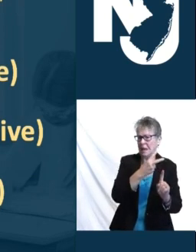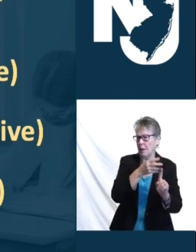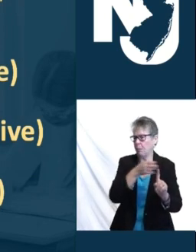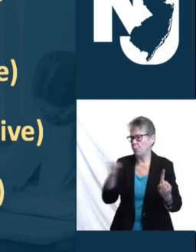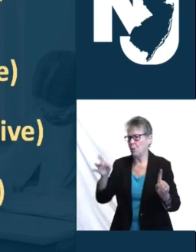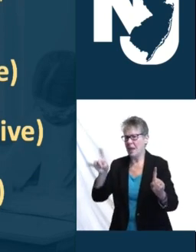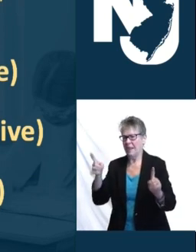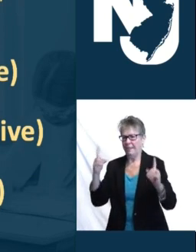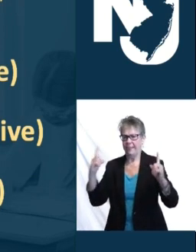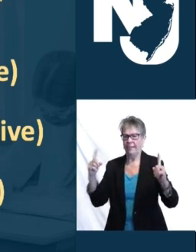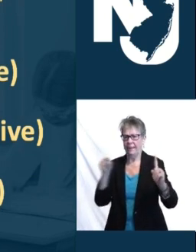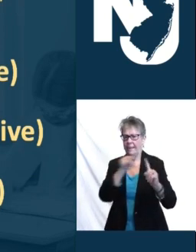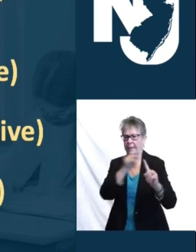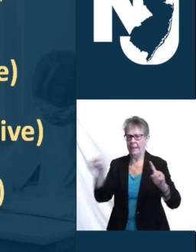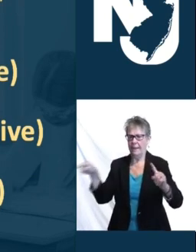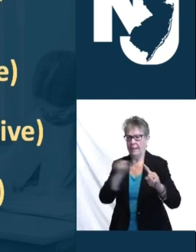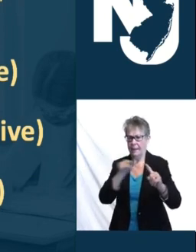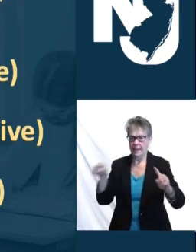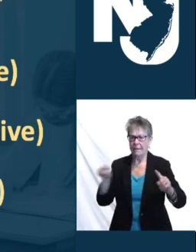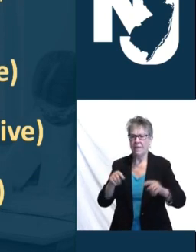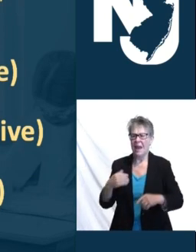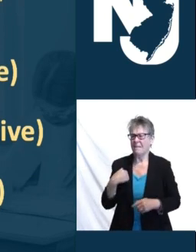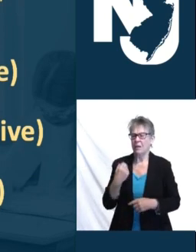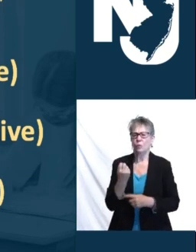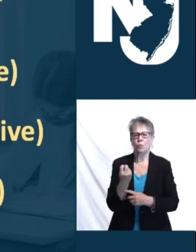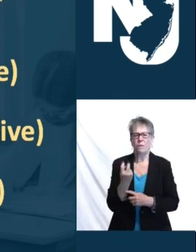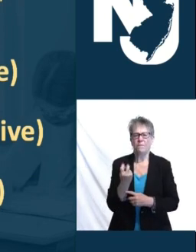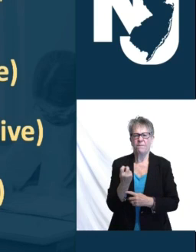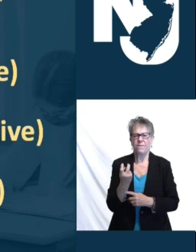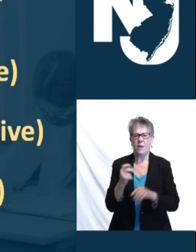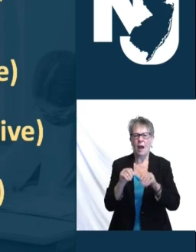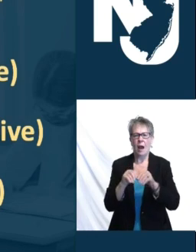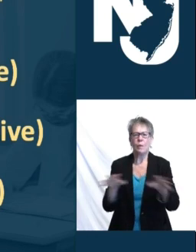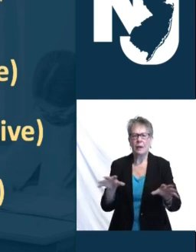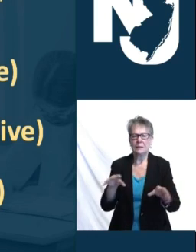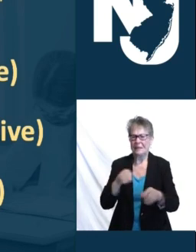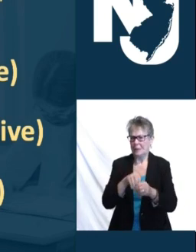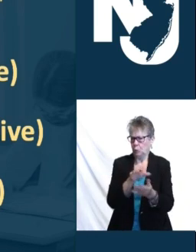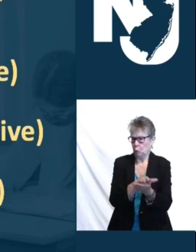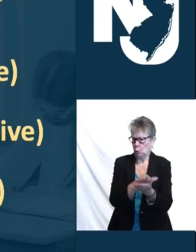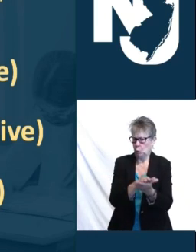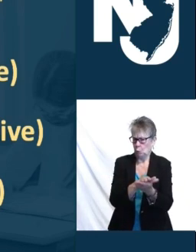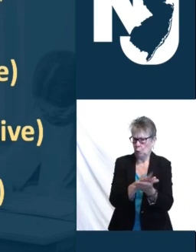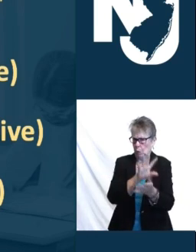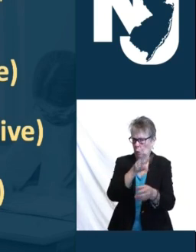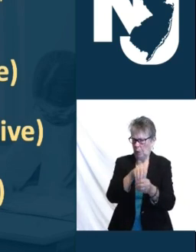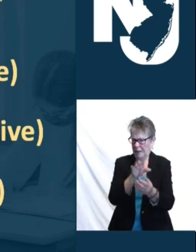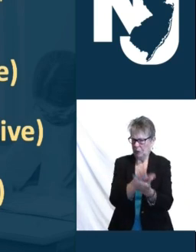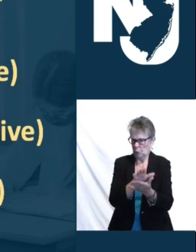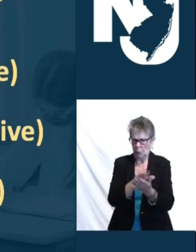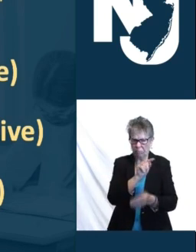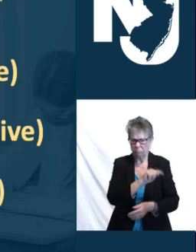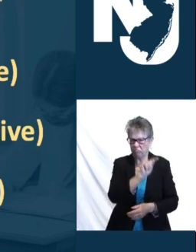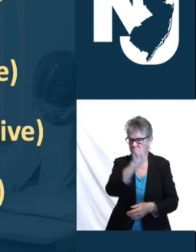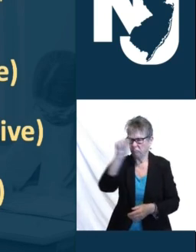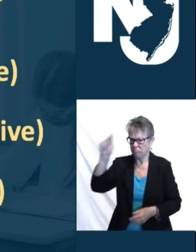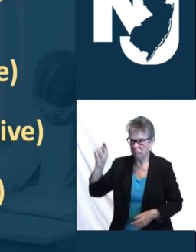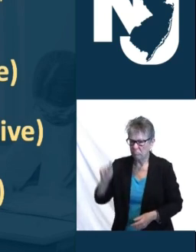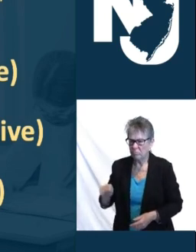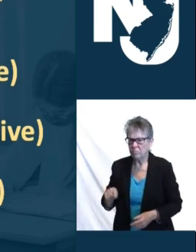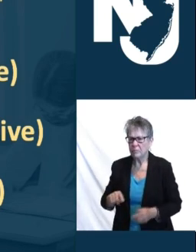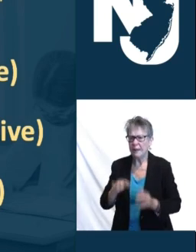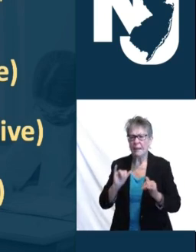an additional 12 outbreaks linked back to in-school activities. Over the past 3 weeks, this number has been very